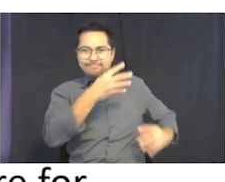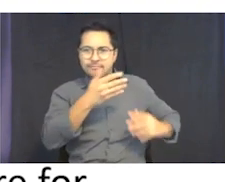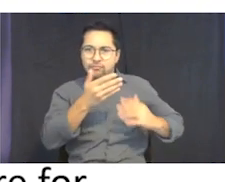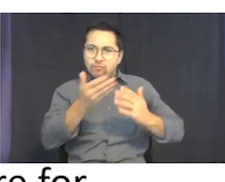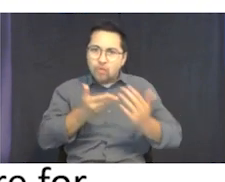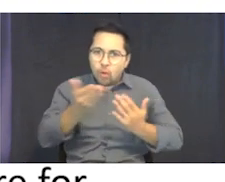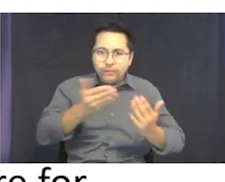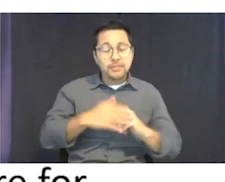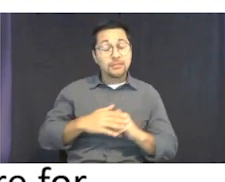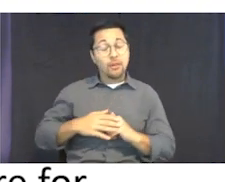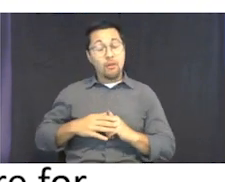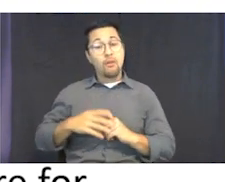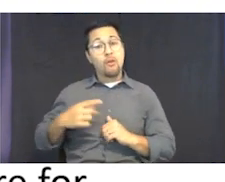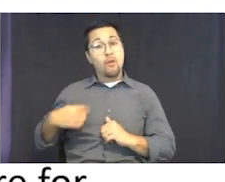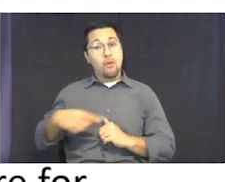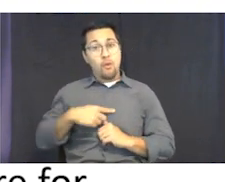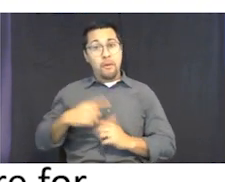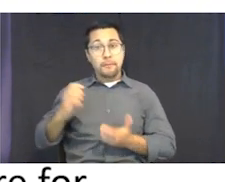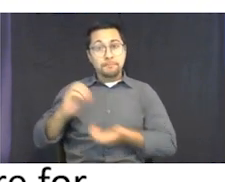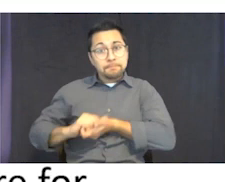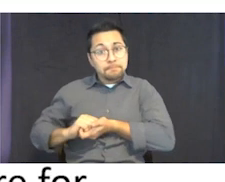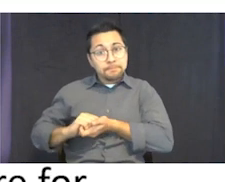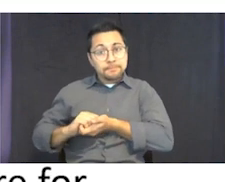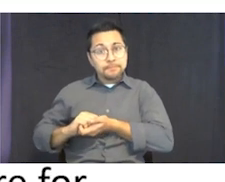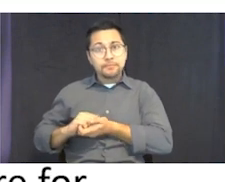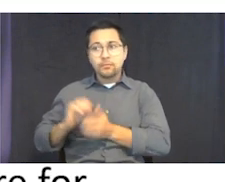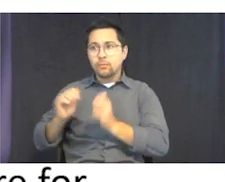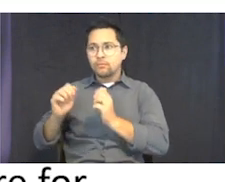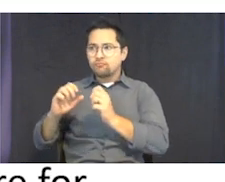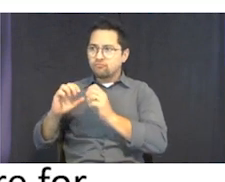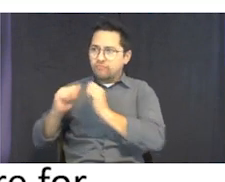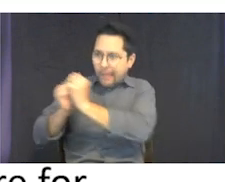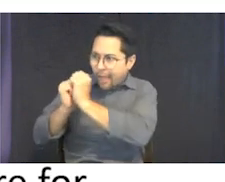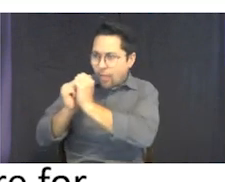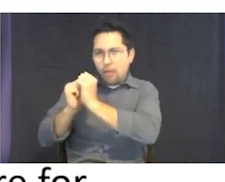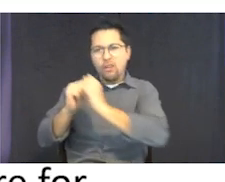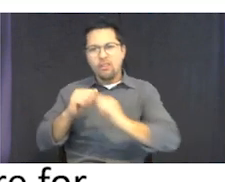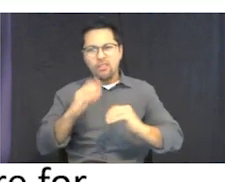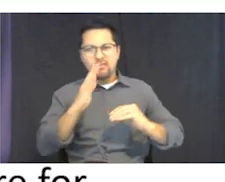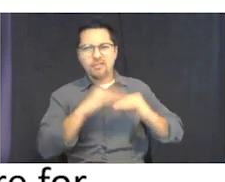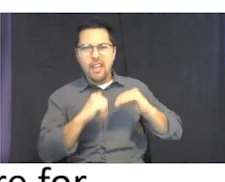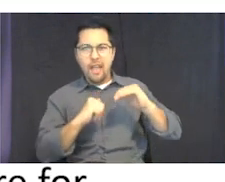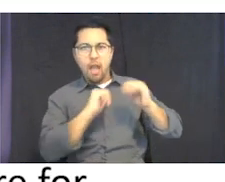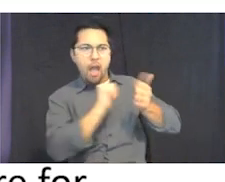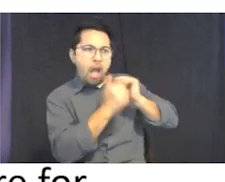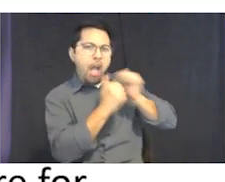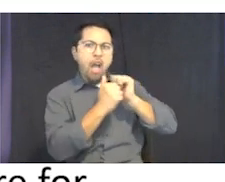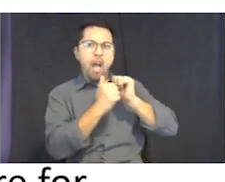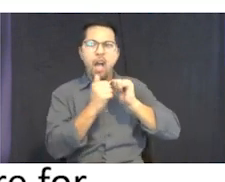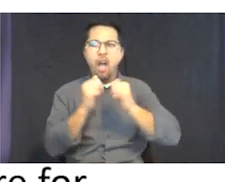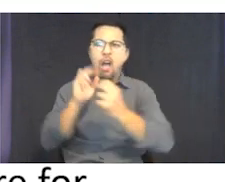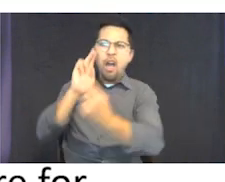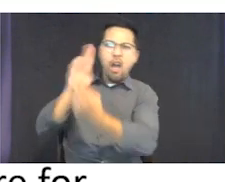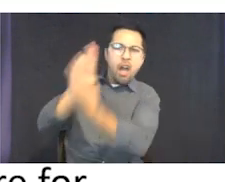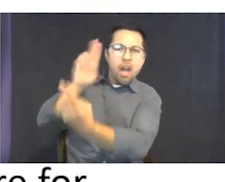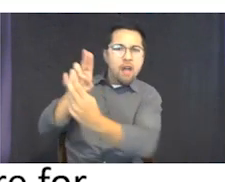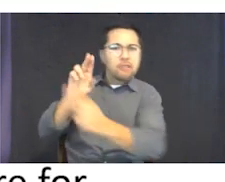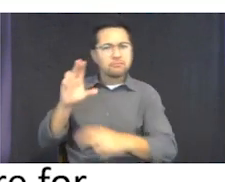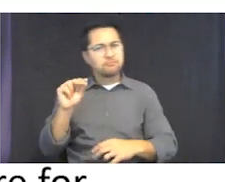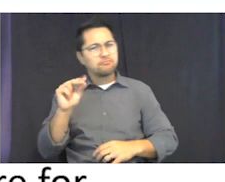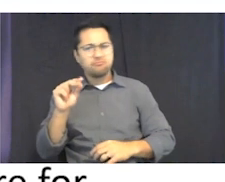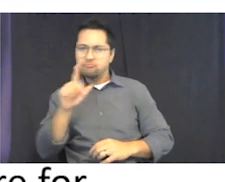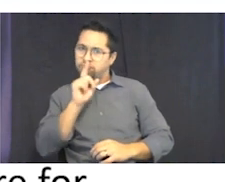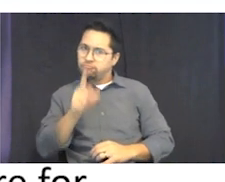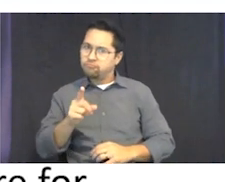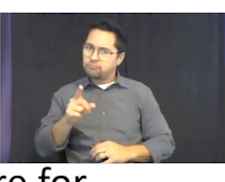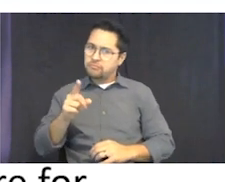know that we work collaboratively rather than in competition with each other to make sure that any